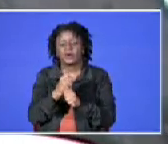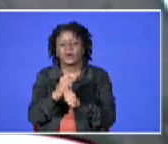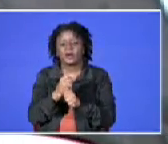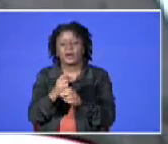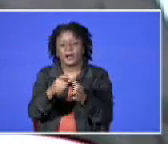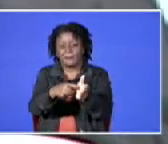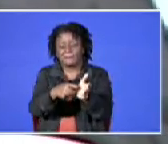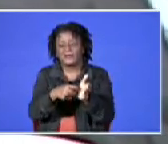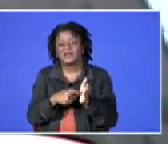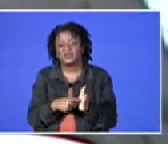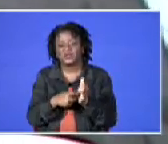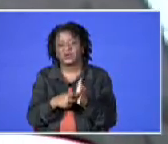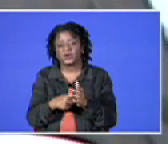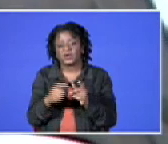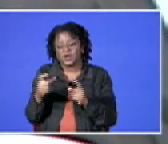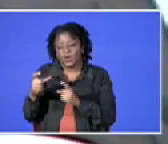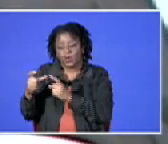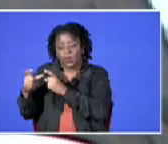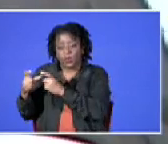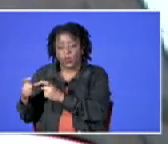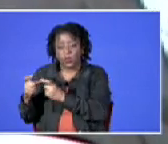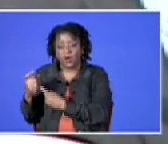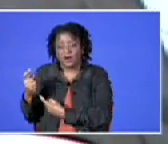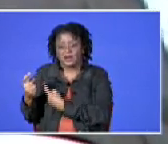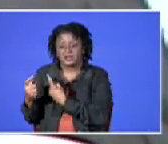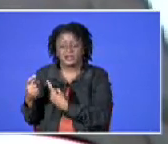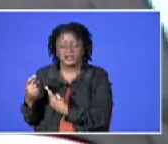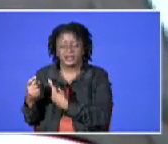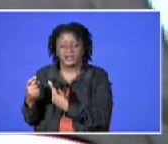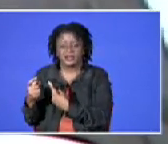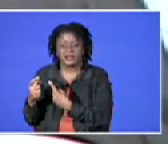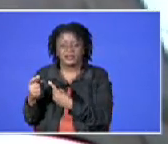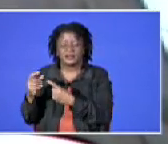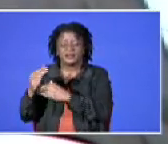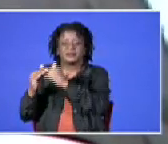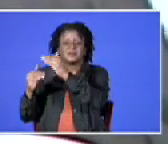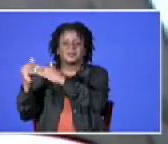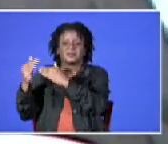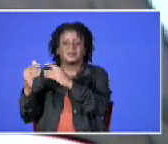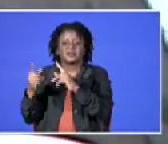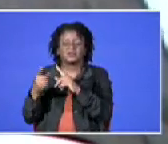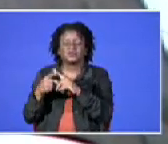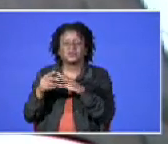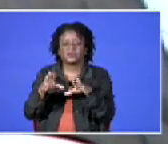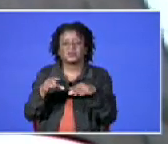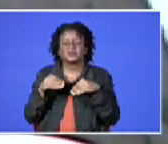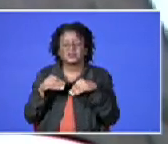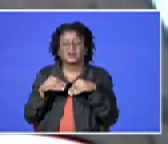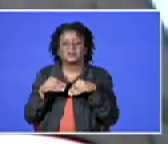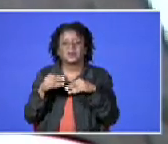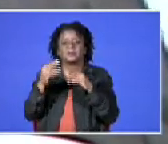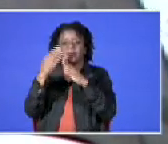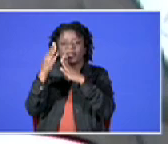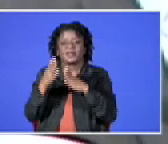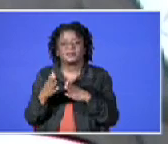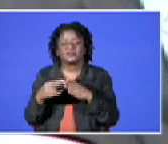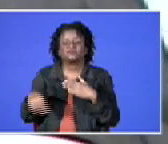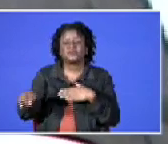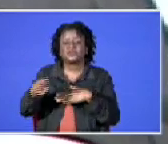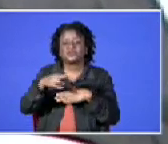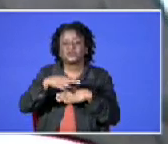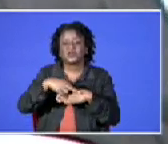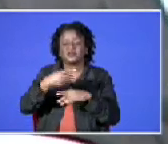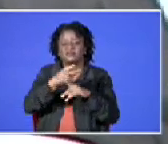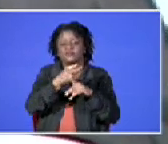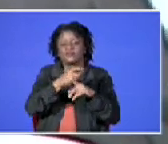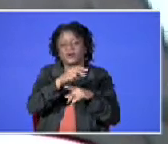facility to accommodate the return of a number of Bahamians in the United States to New Providence.